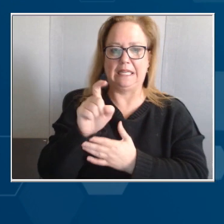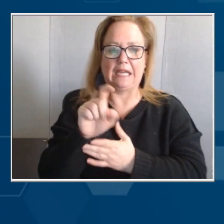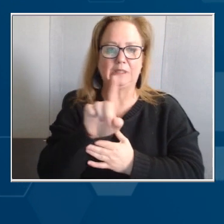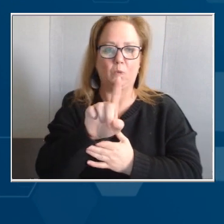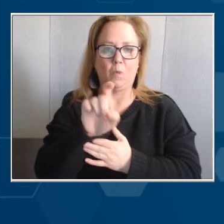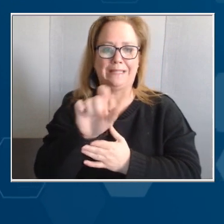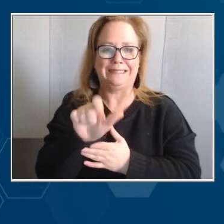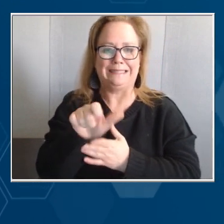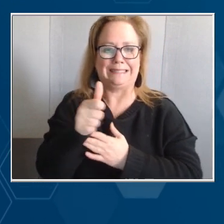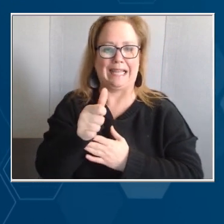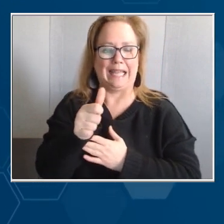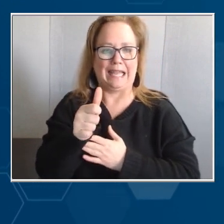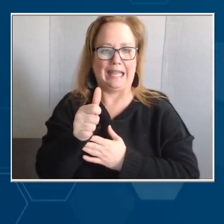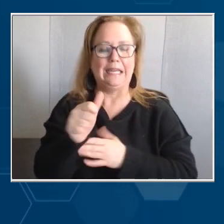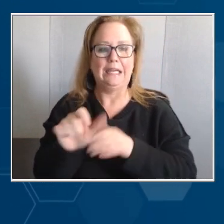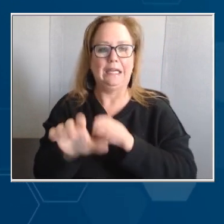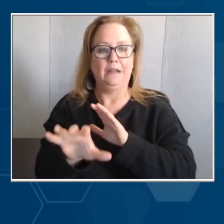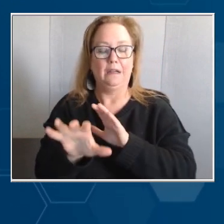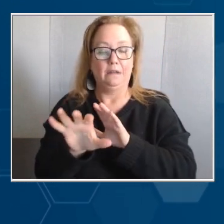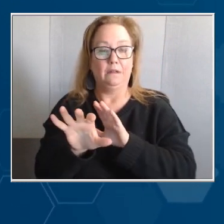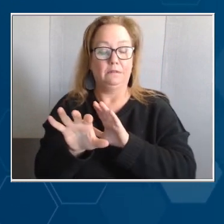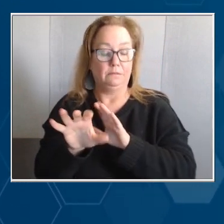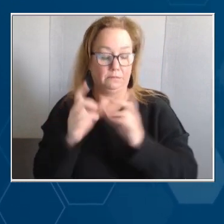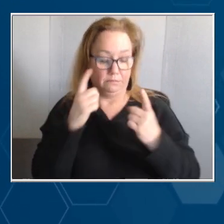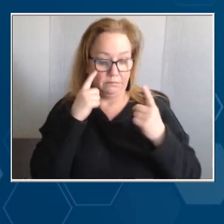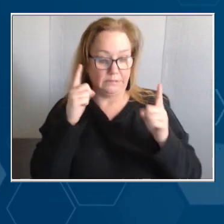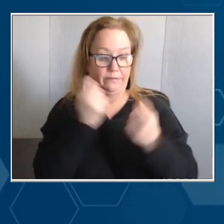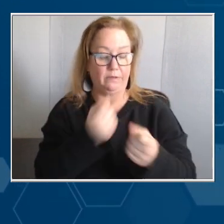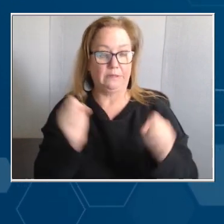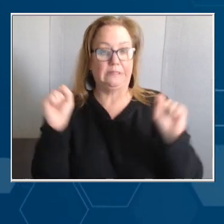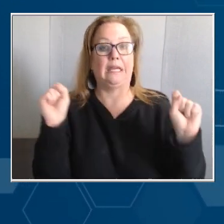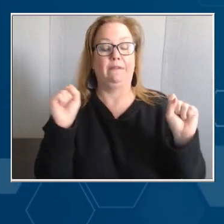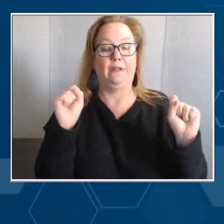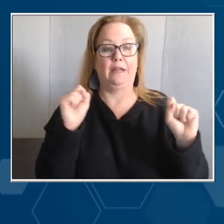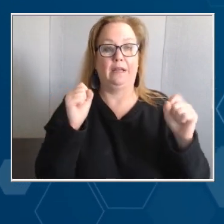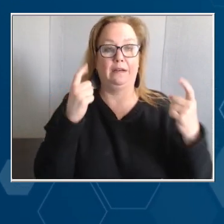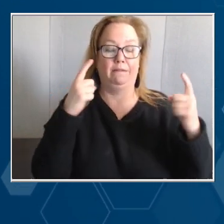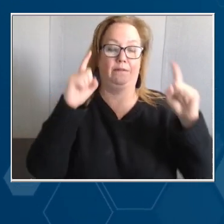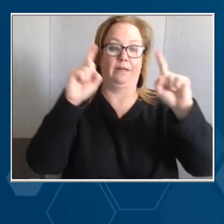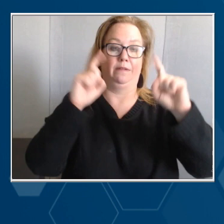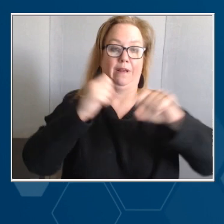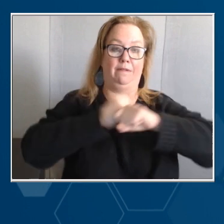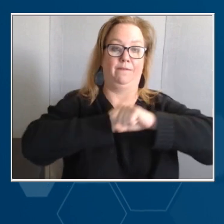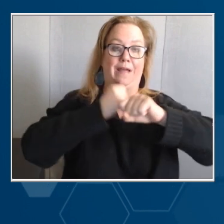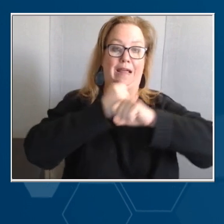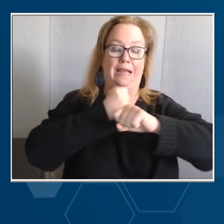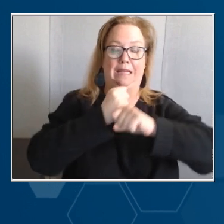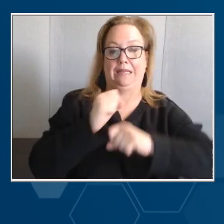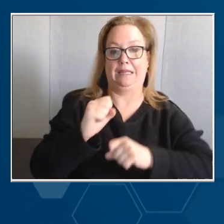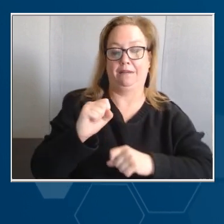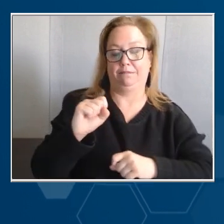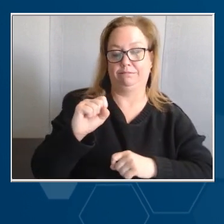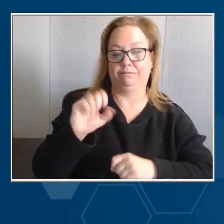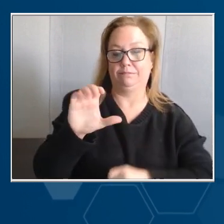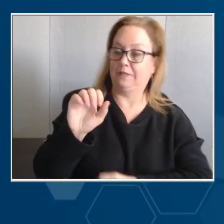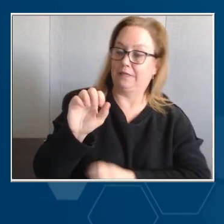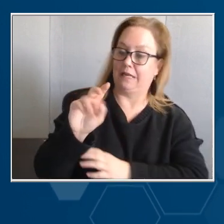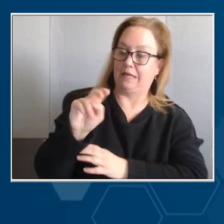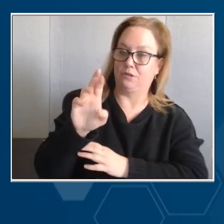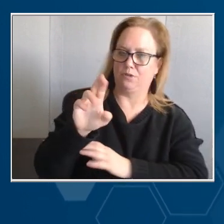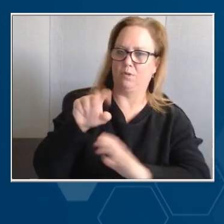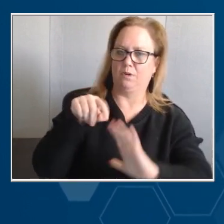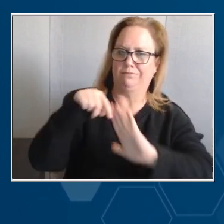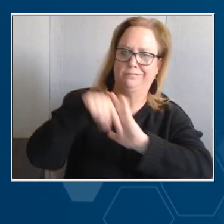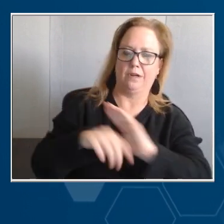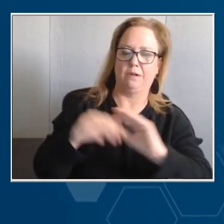CTX110, finding out if it was safe and effective when fighting B-cell cancers. So we're going to talk about a little bit more even into